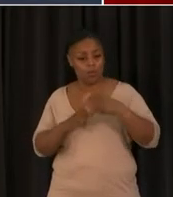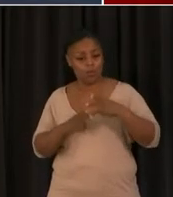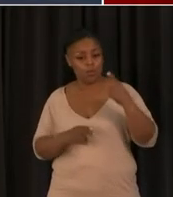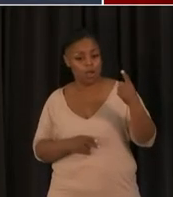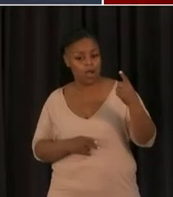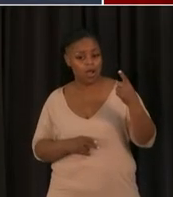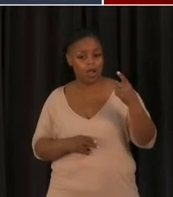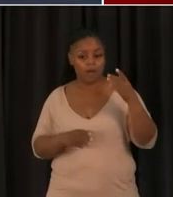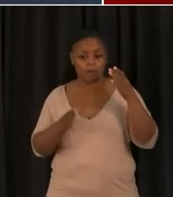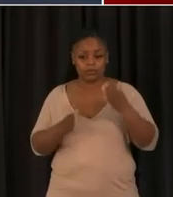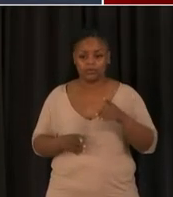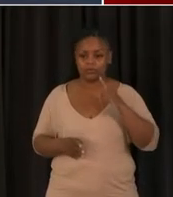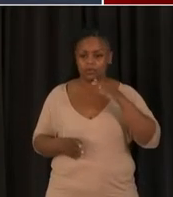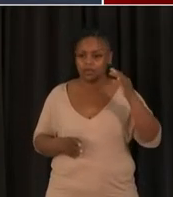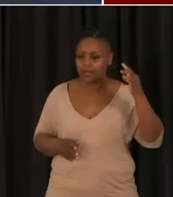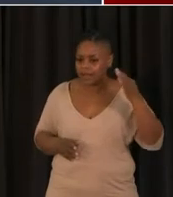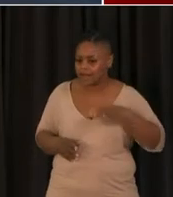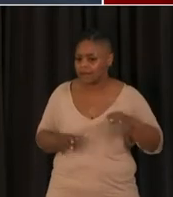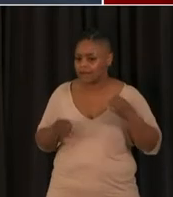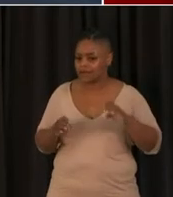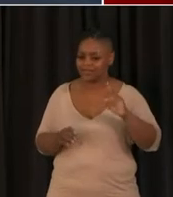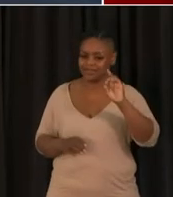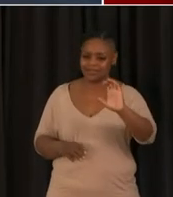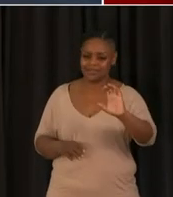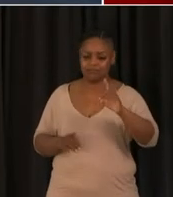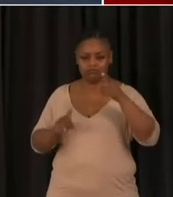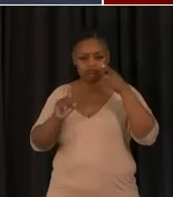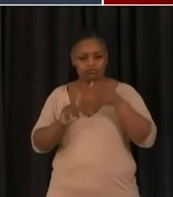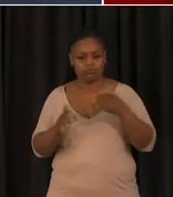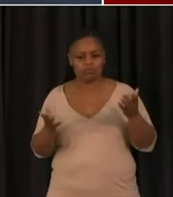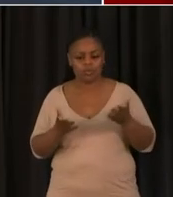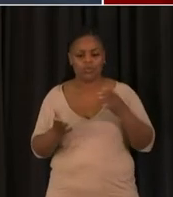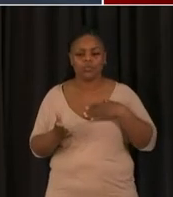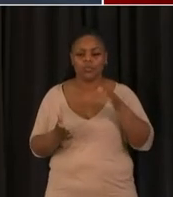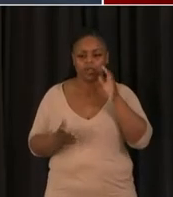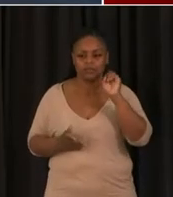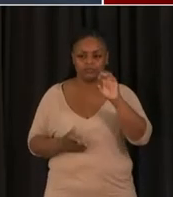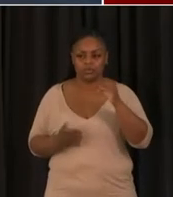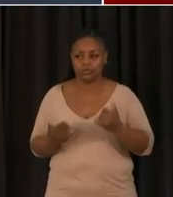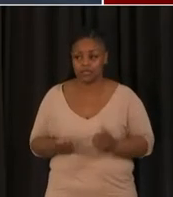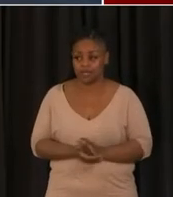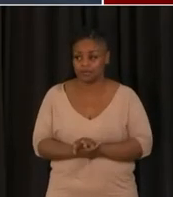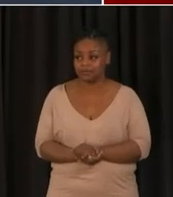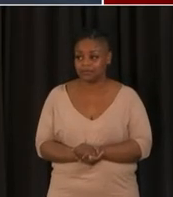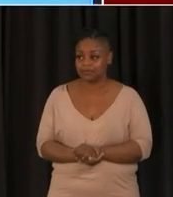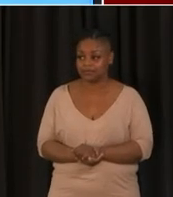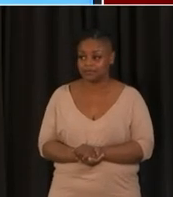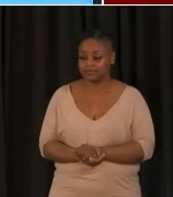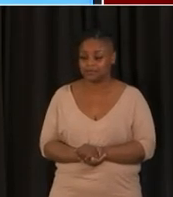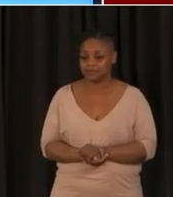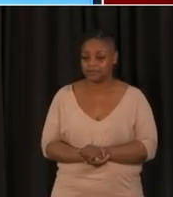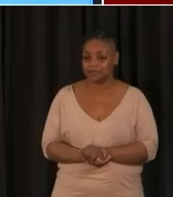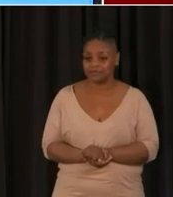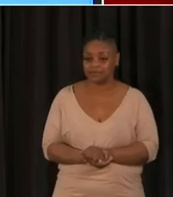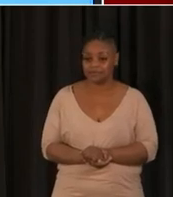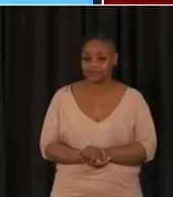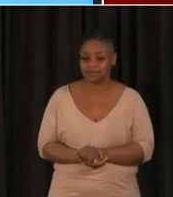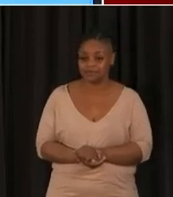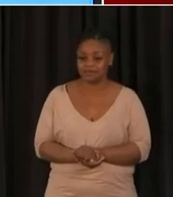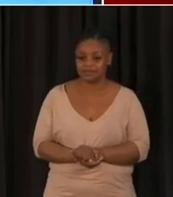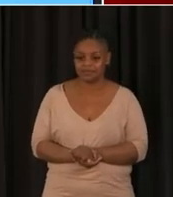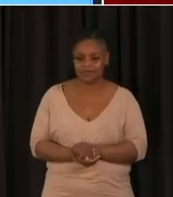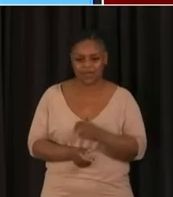this point. Crucially, the gap that existed between majority white communities in Washington, D.C., and D.C.'s communities of color